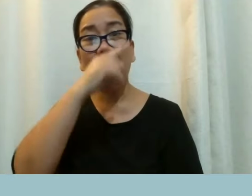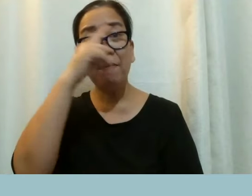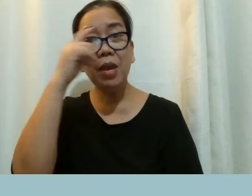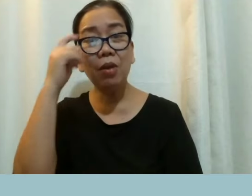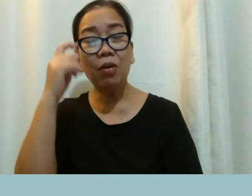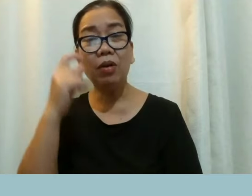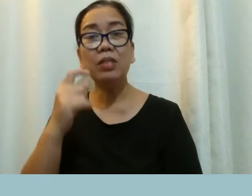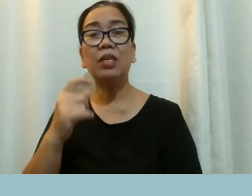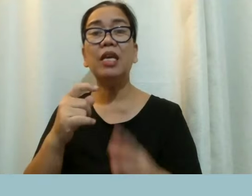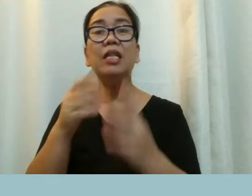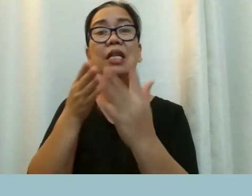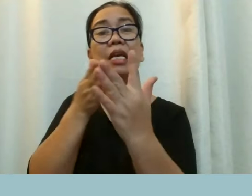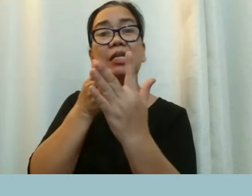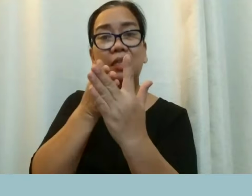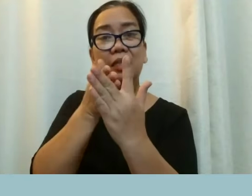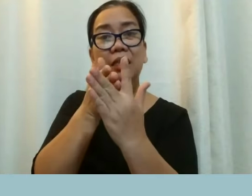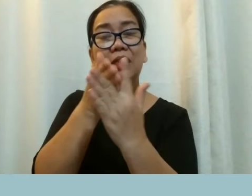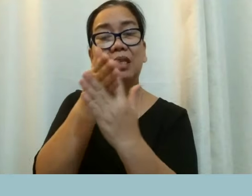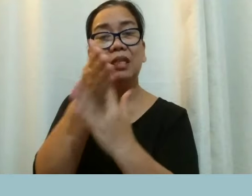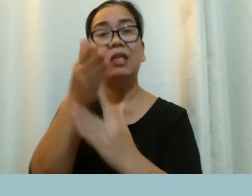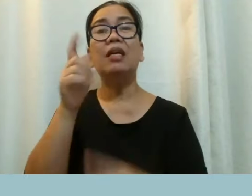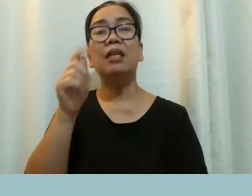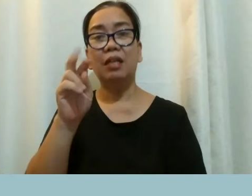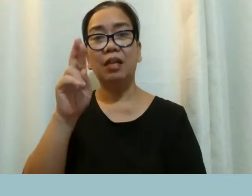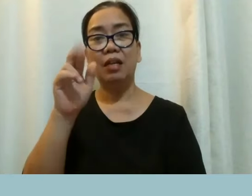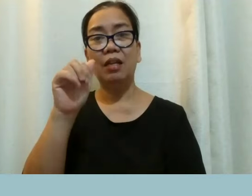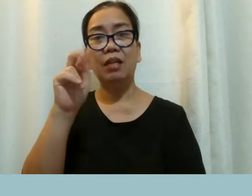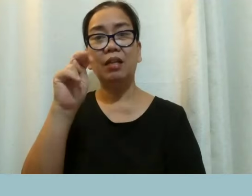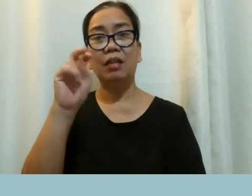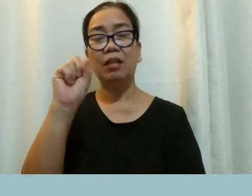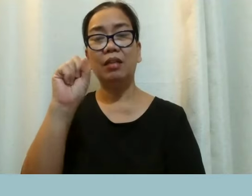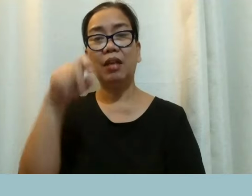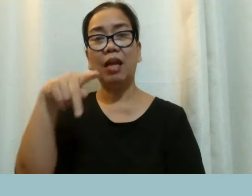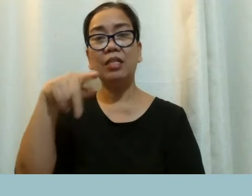Why? Because it is